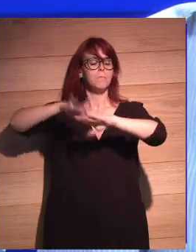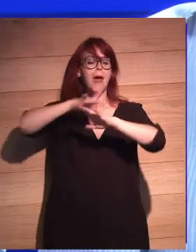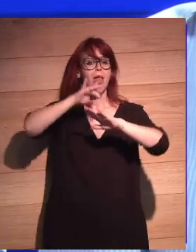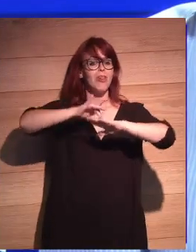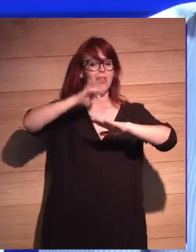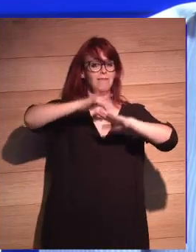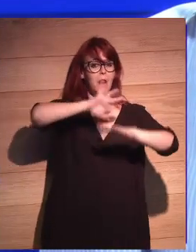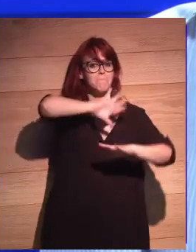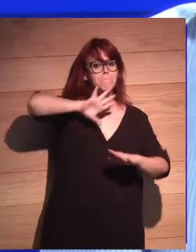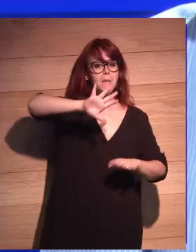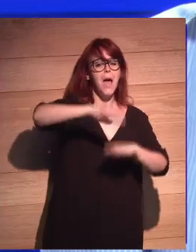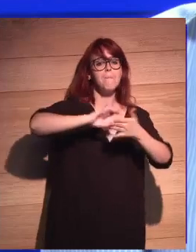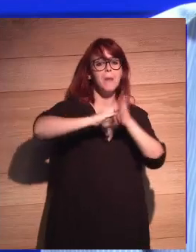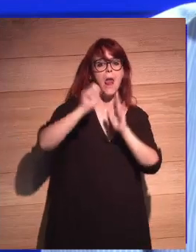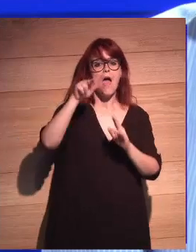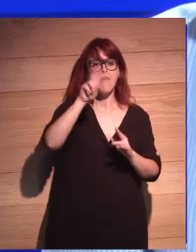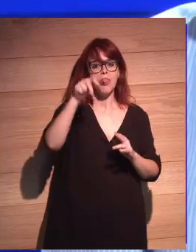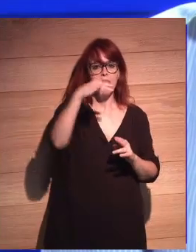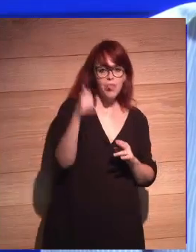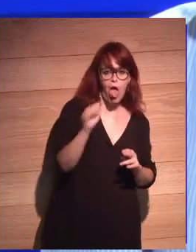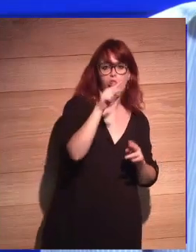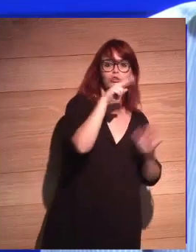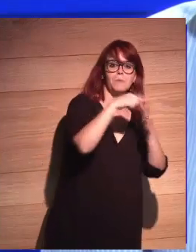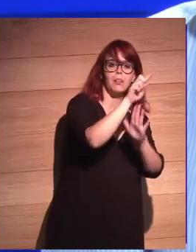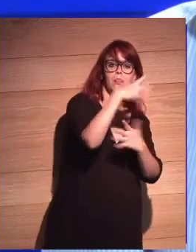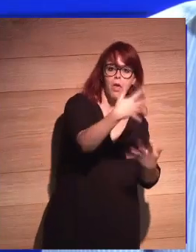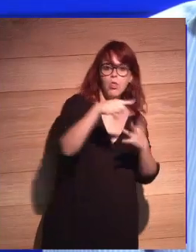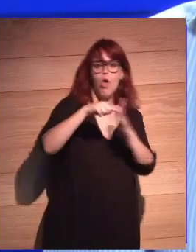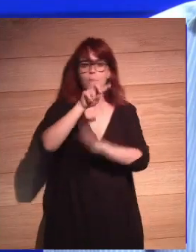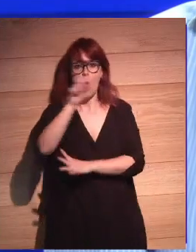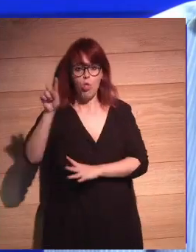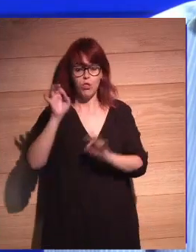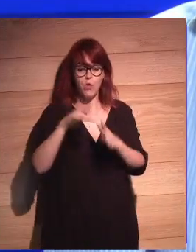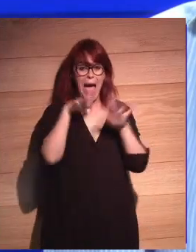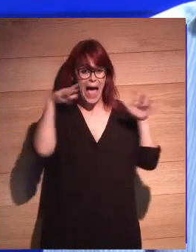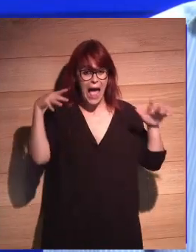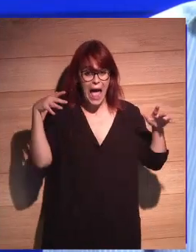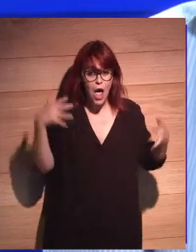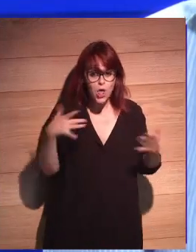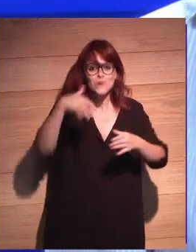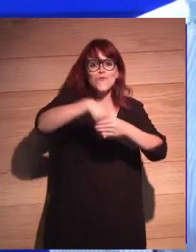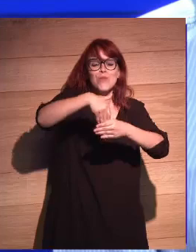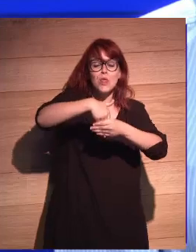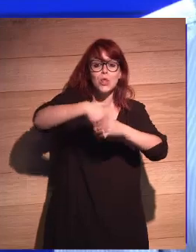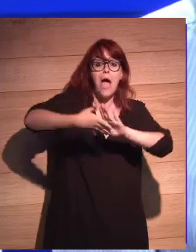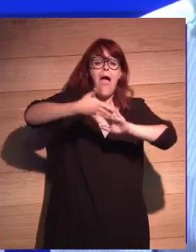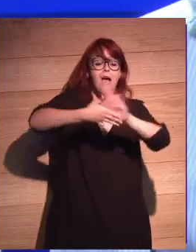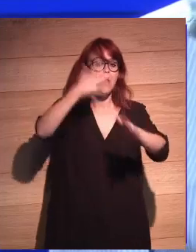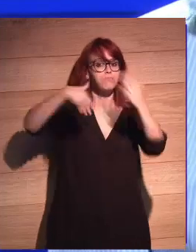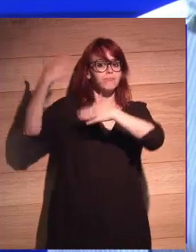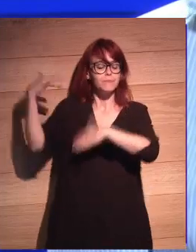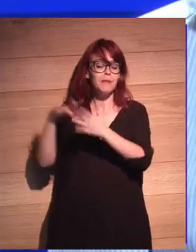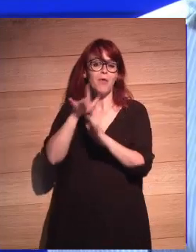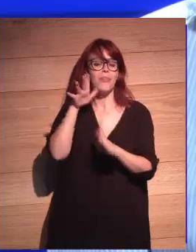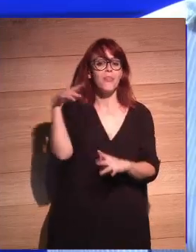country. I'm speaking about the plan Avanza 2010-2011. And we are speaking about contents that